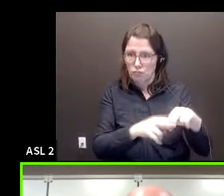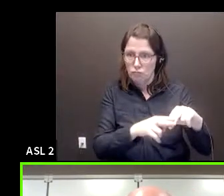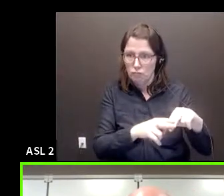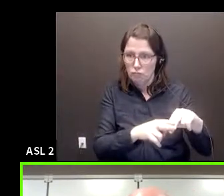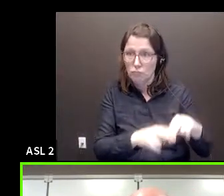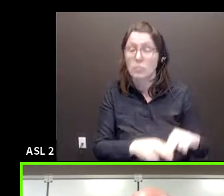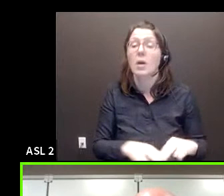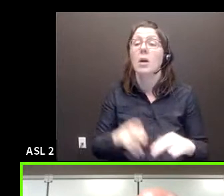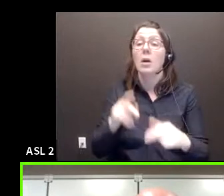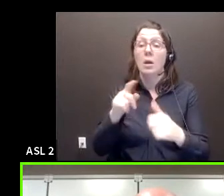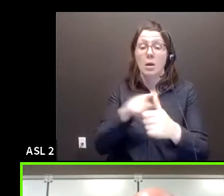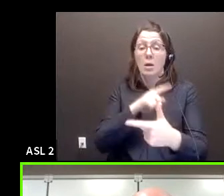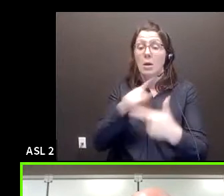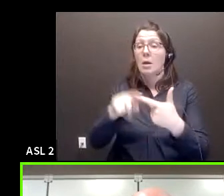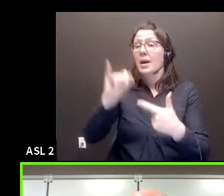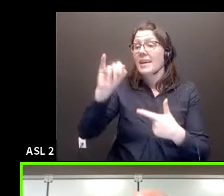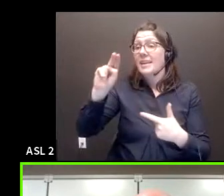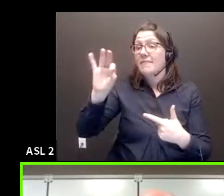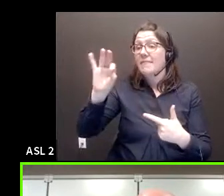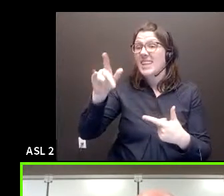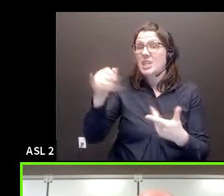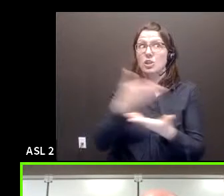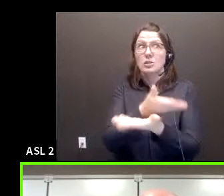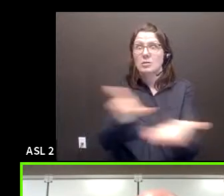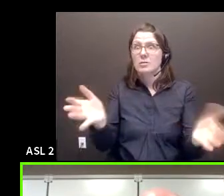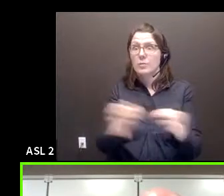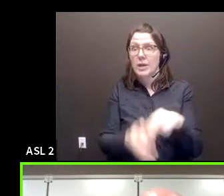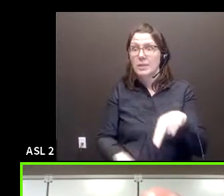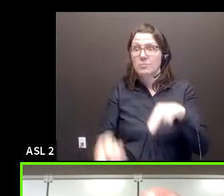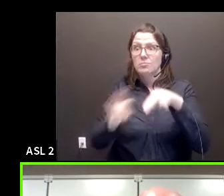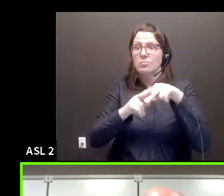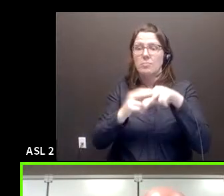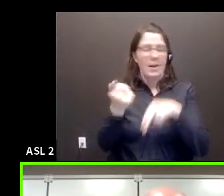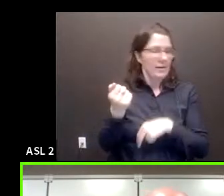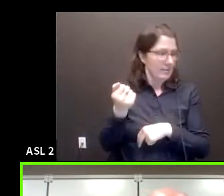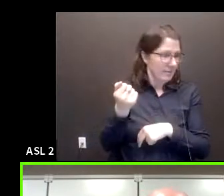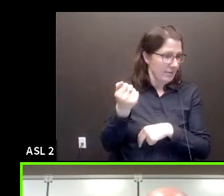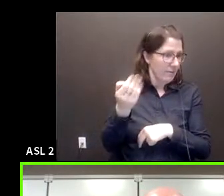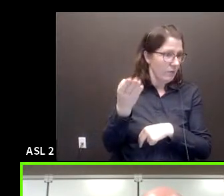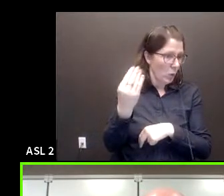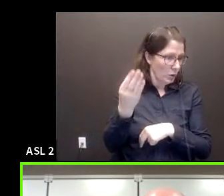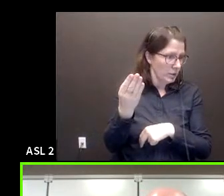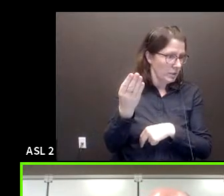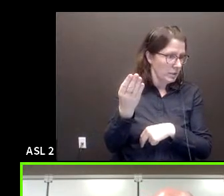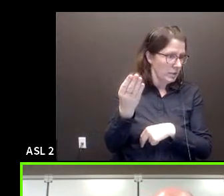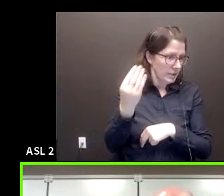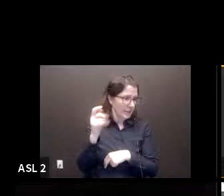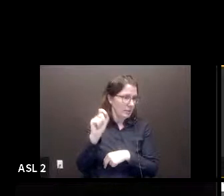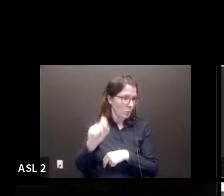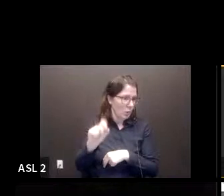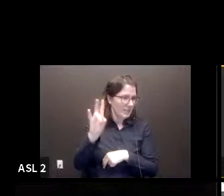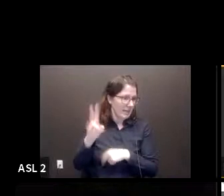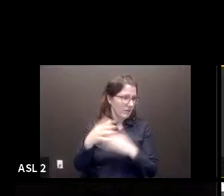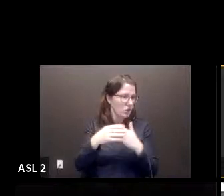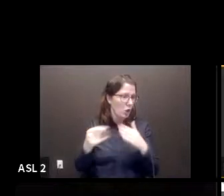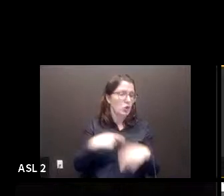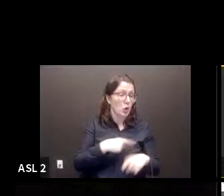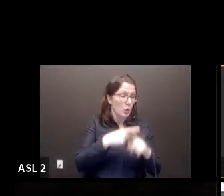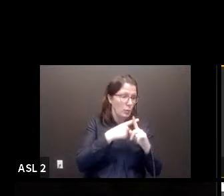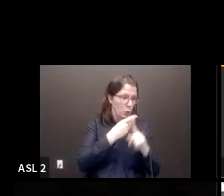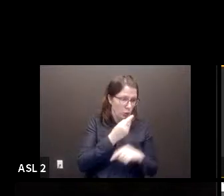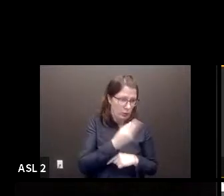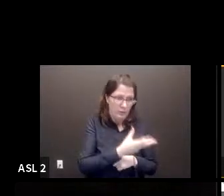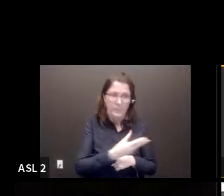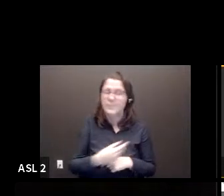14.7 million dollars as we look at our tax rate increase we have uh incremental requirements of